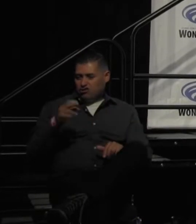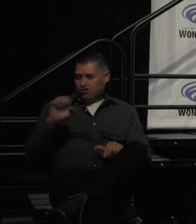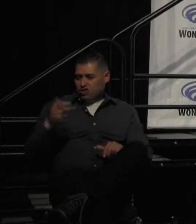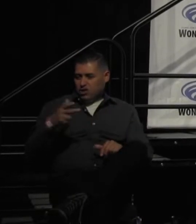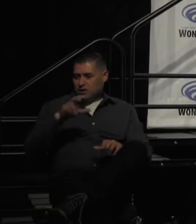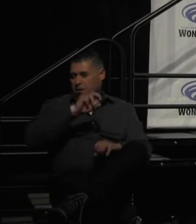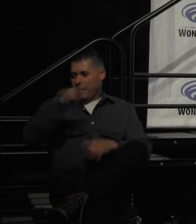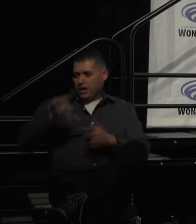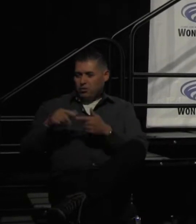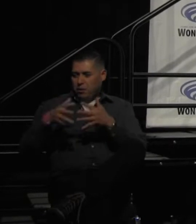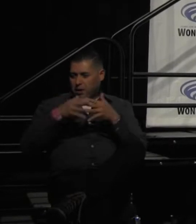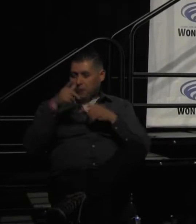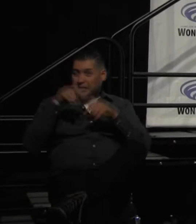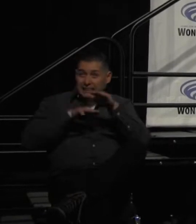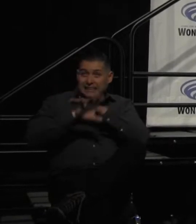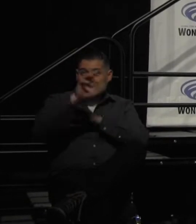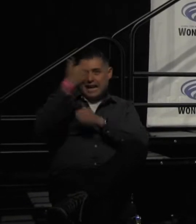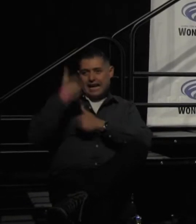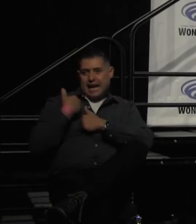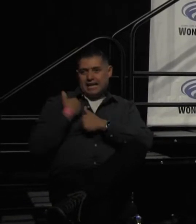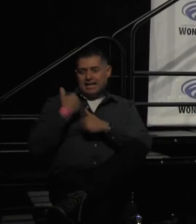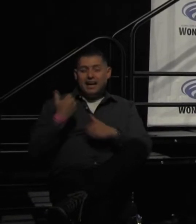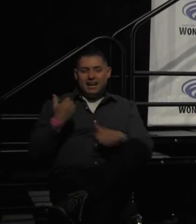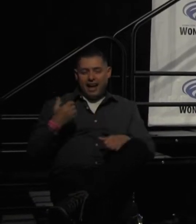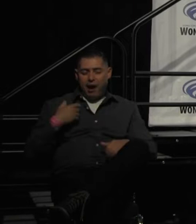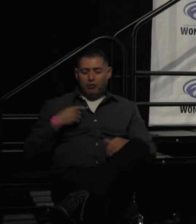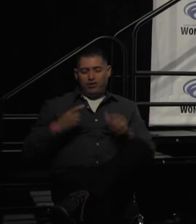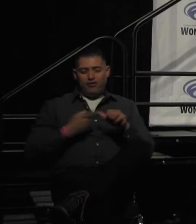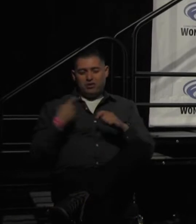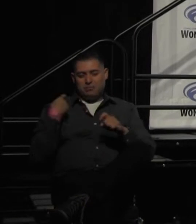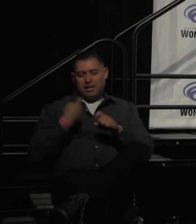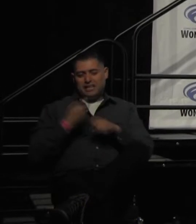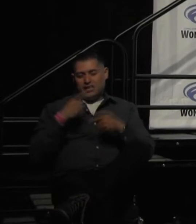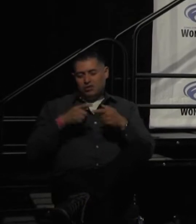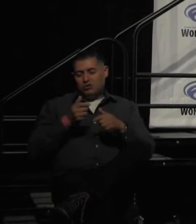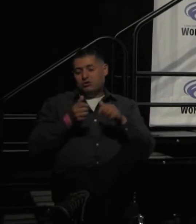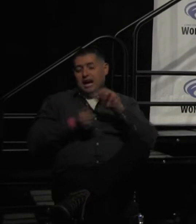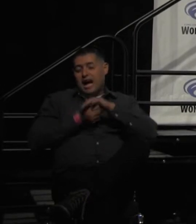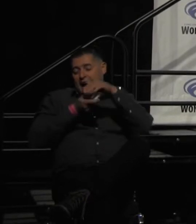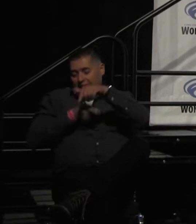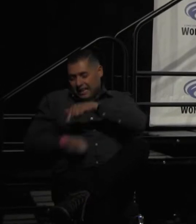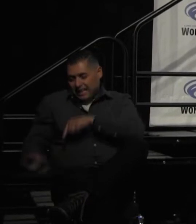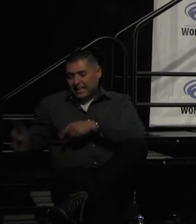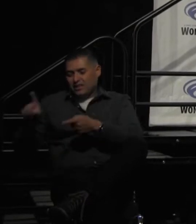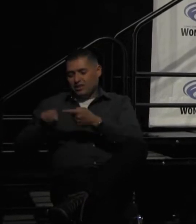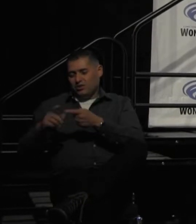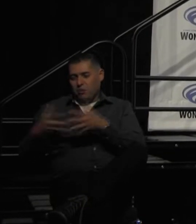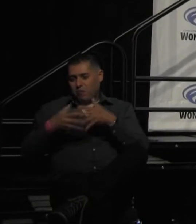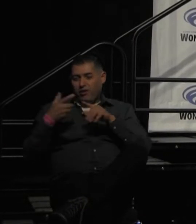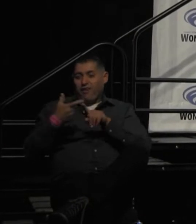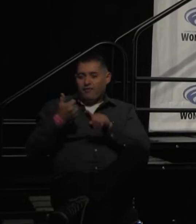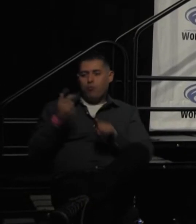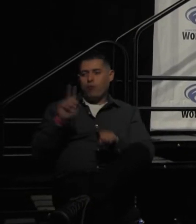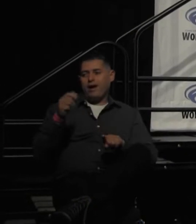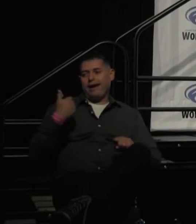America because we were up in Canada. I was the first Mexican to sneak in America from Canada.